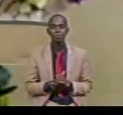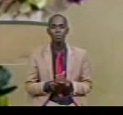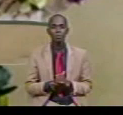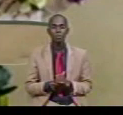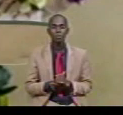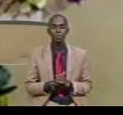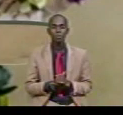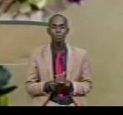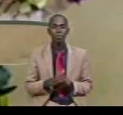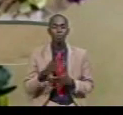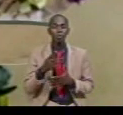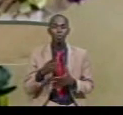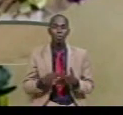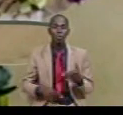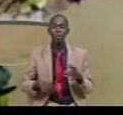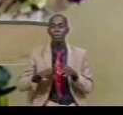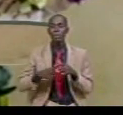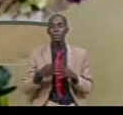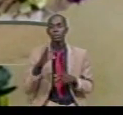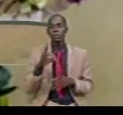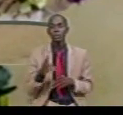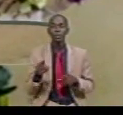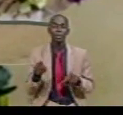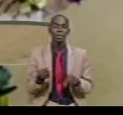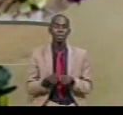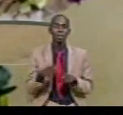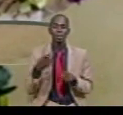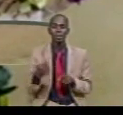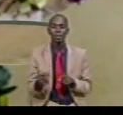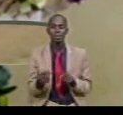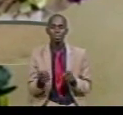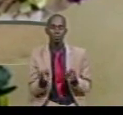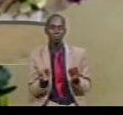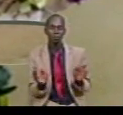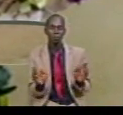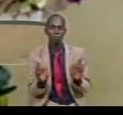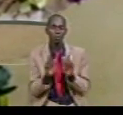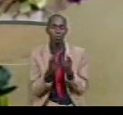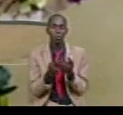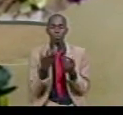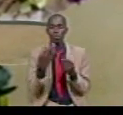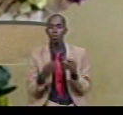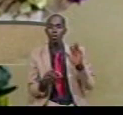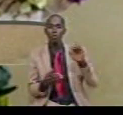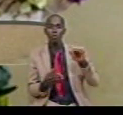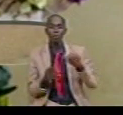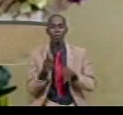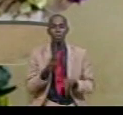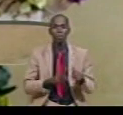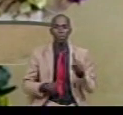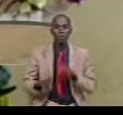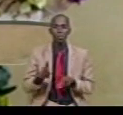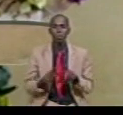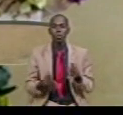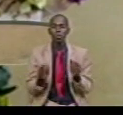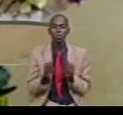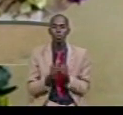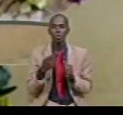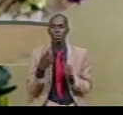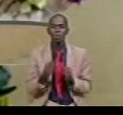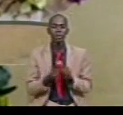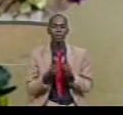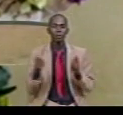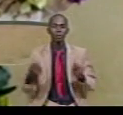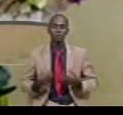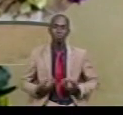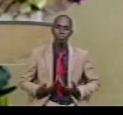What started as a gathering of 15 people with a compelling passion